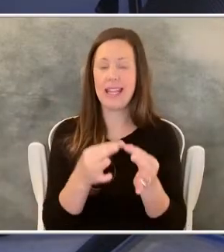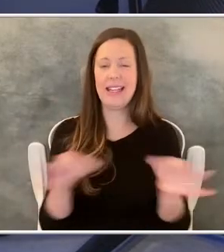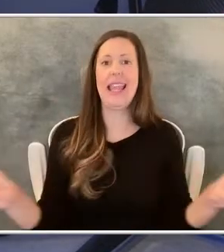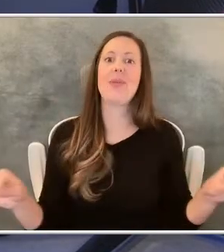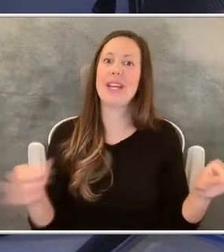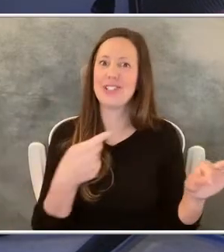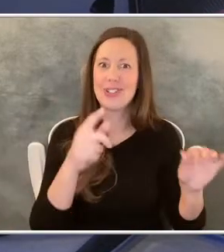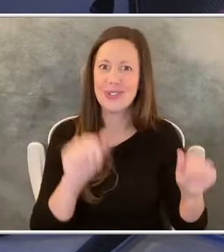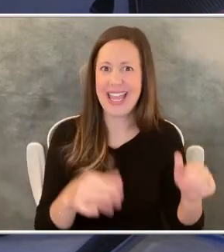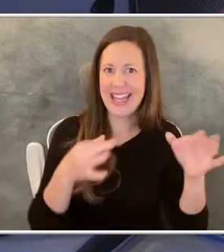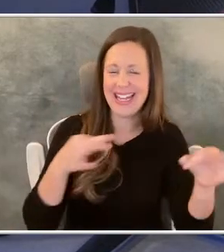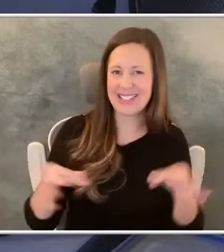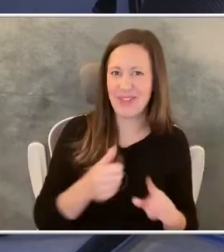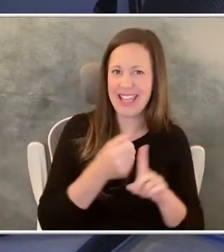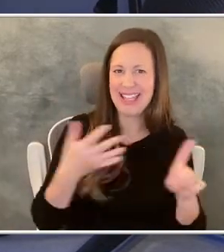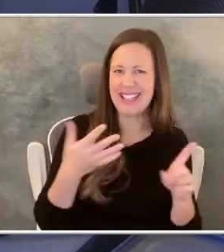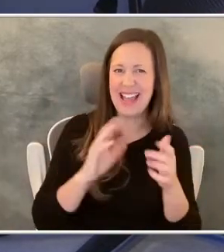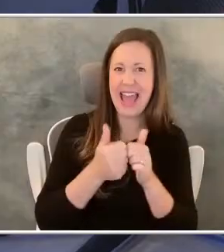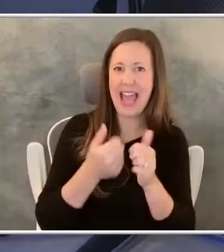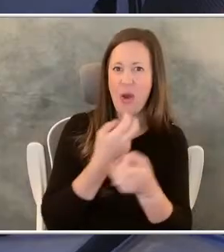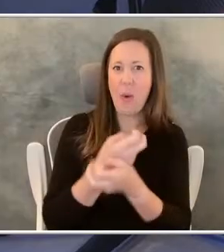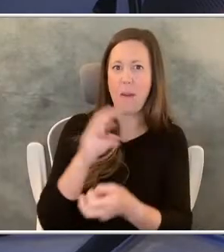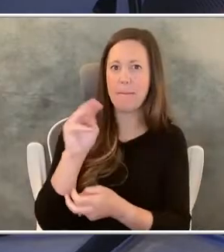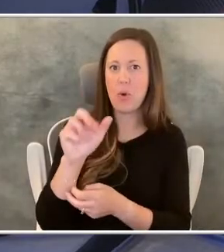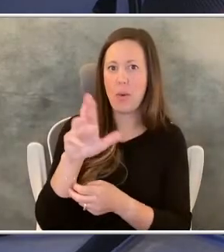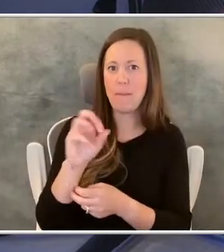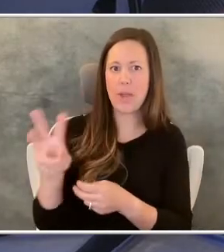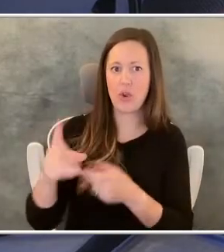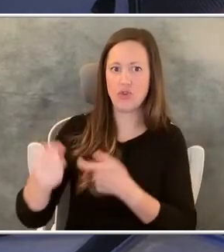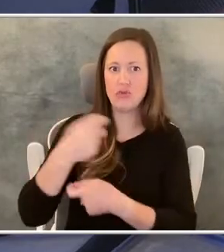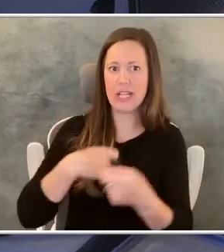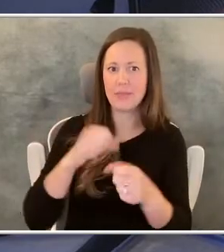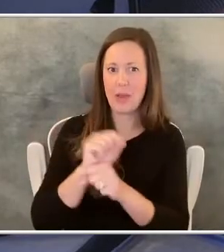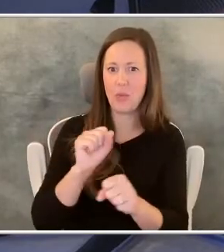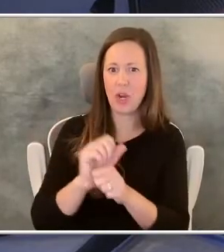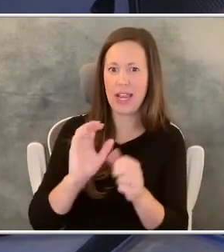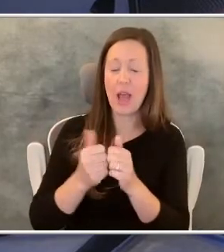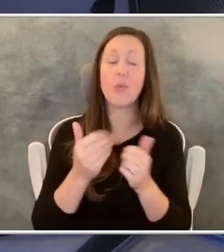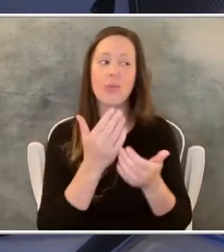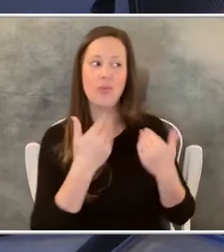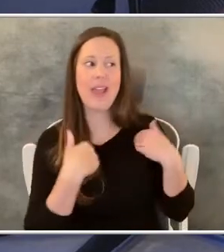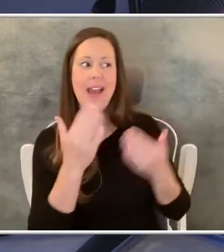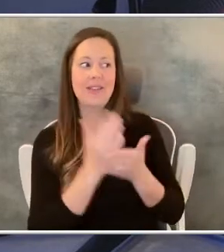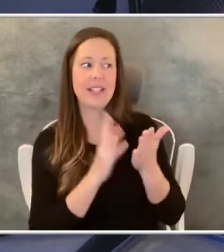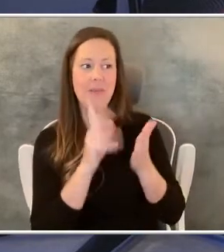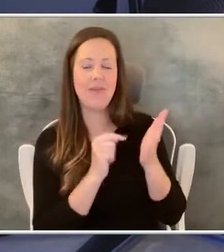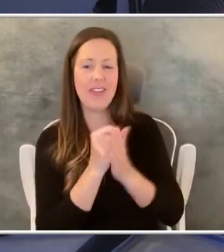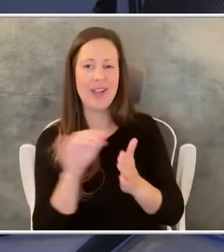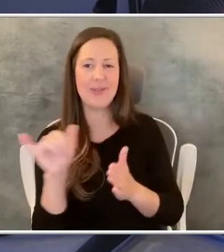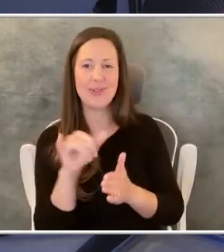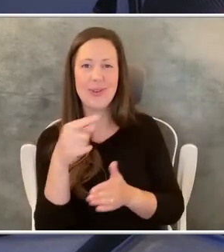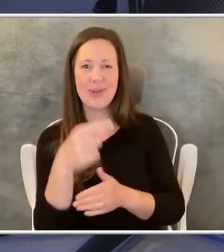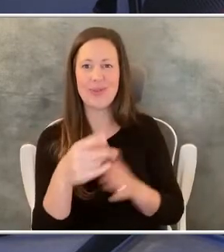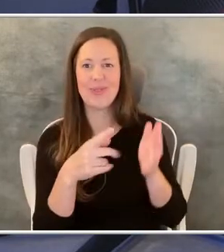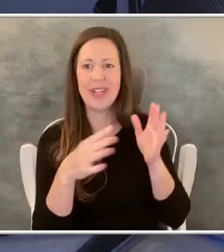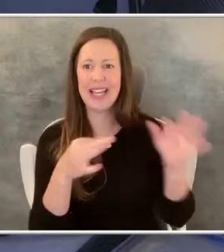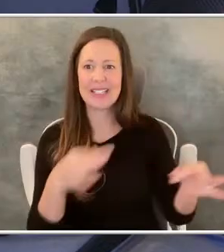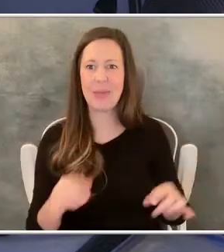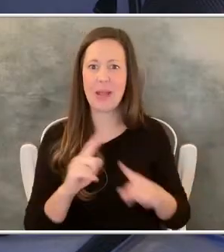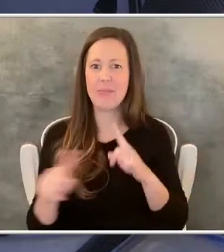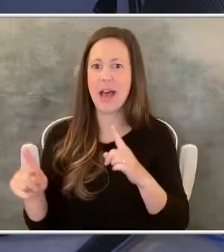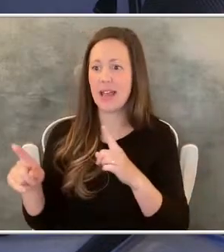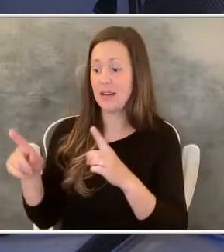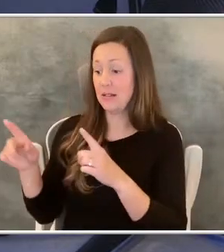bone marrow transplant work? And I think we actually have some video that we're going to show as you're explaining of collecting cells from a different